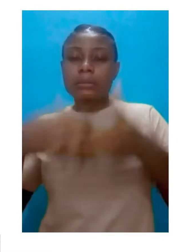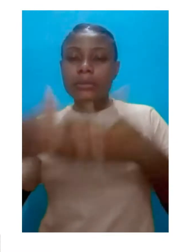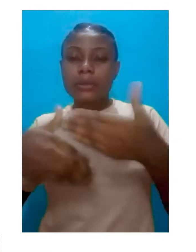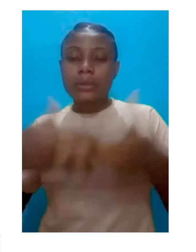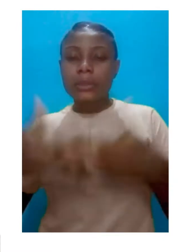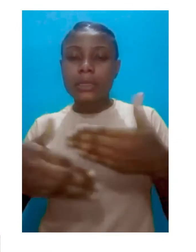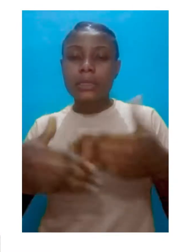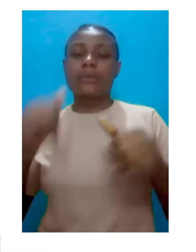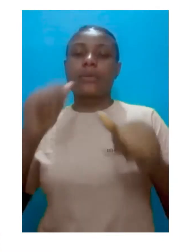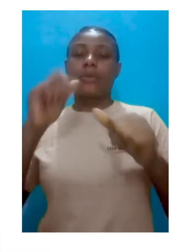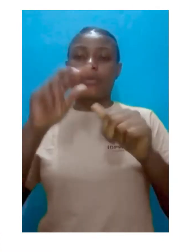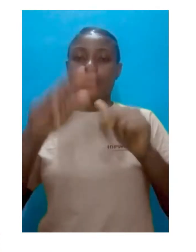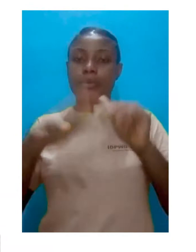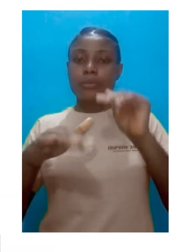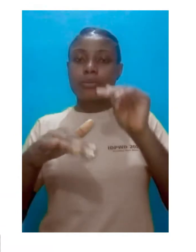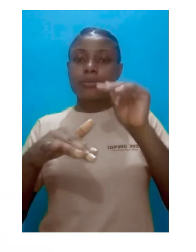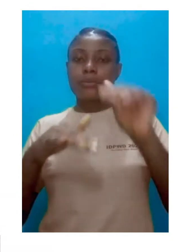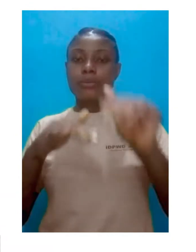gradually